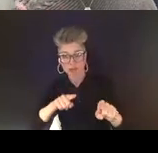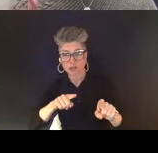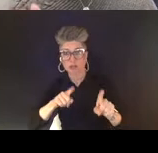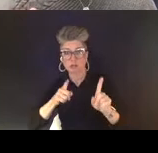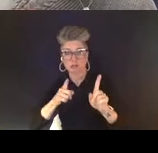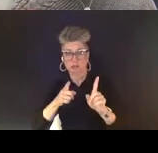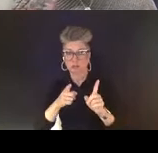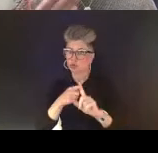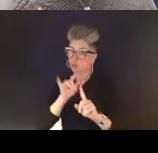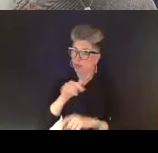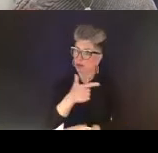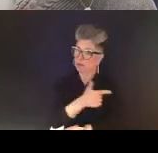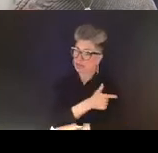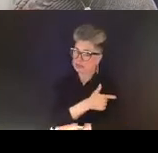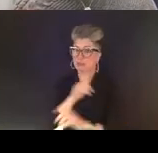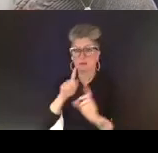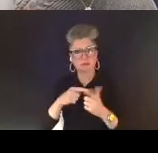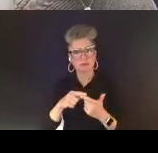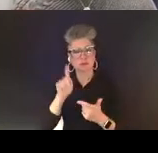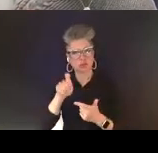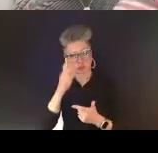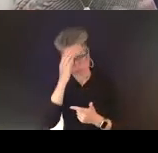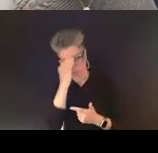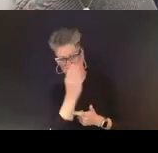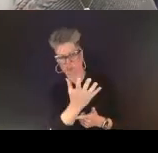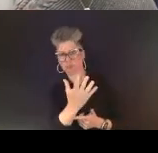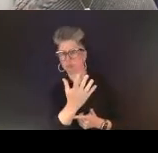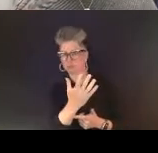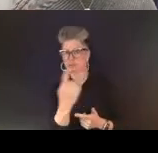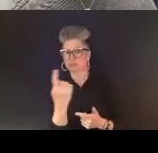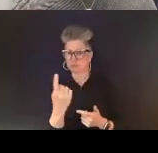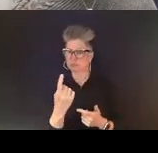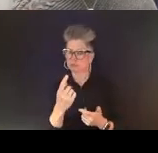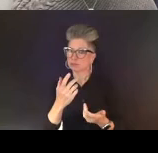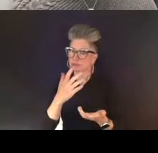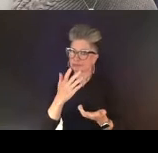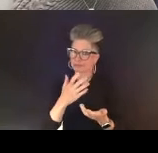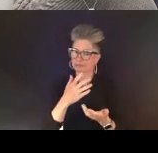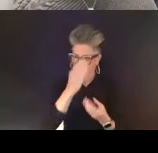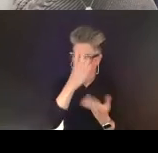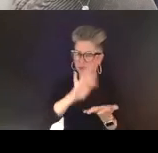virus or this vaccine, definitely let someone know so that that can be included in your medical record.